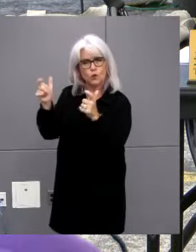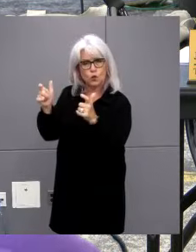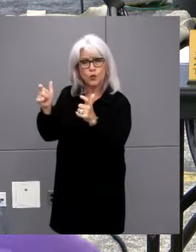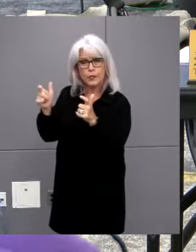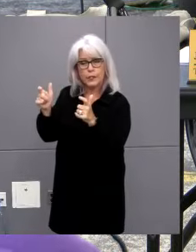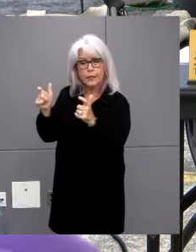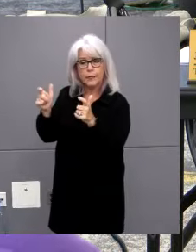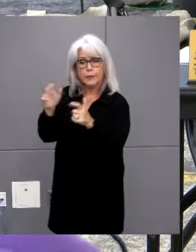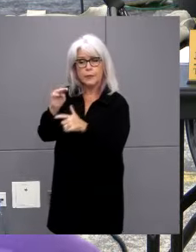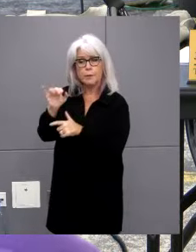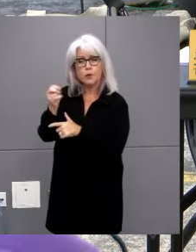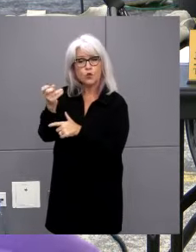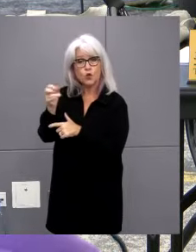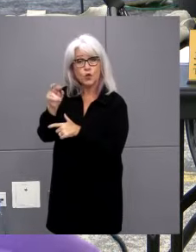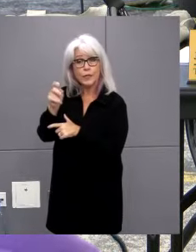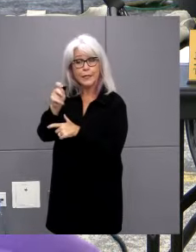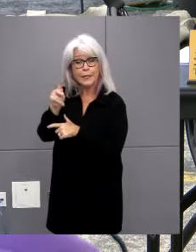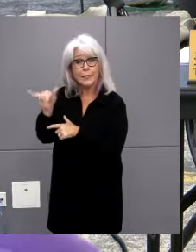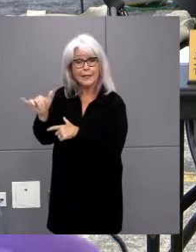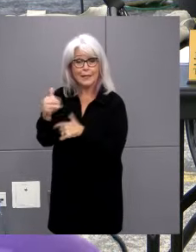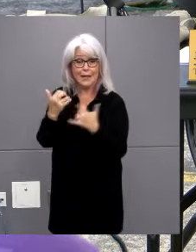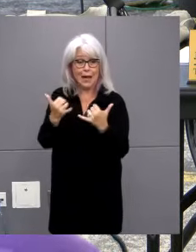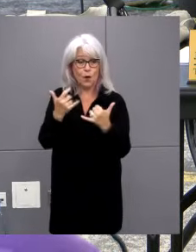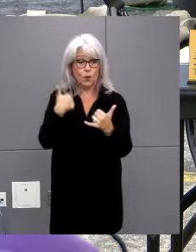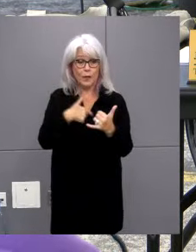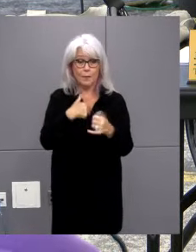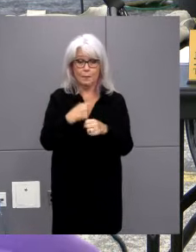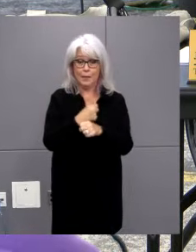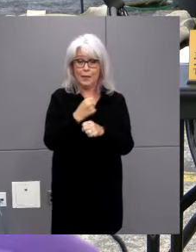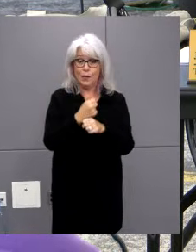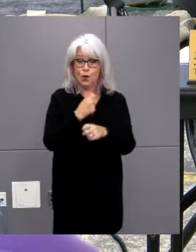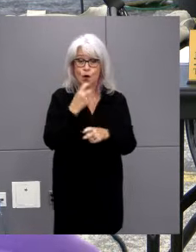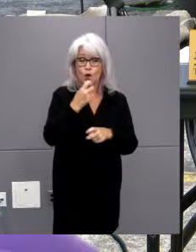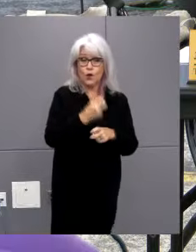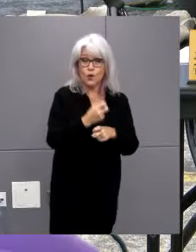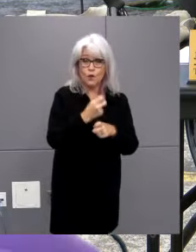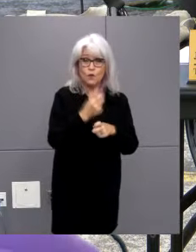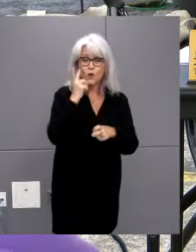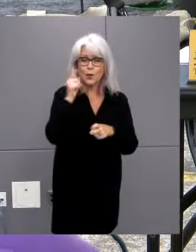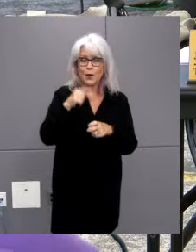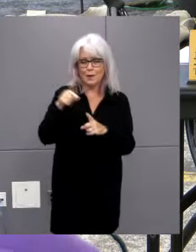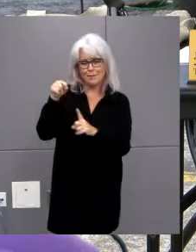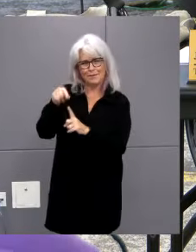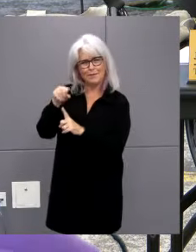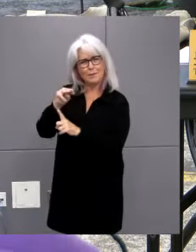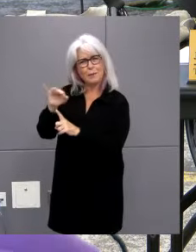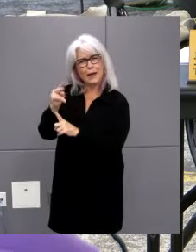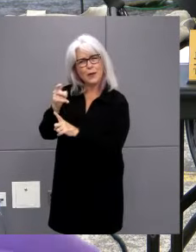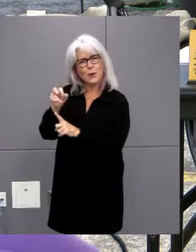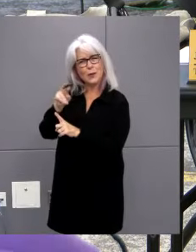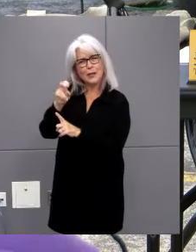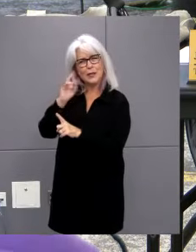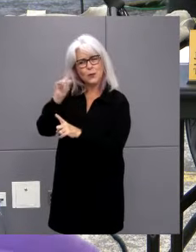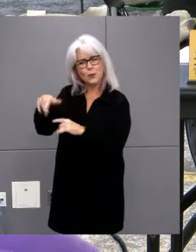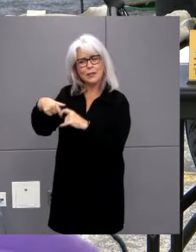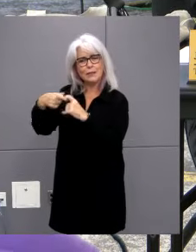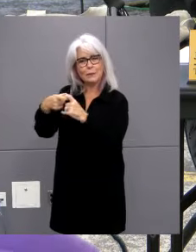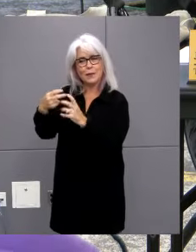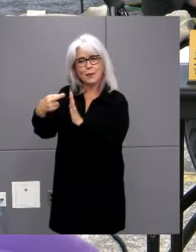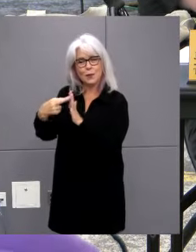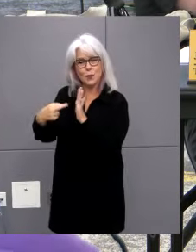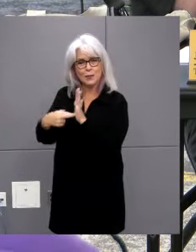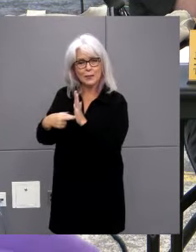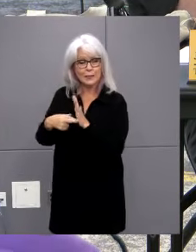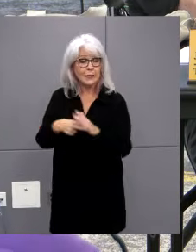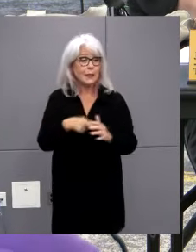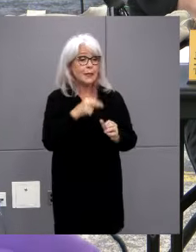a 2/3 majority, we just made it harder, more demanding on the minority to suspend the rules. I was trying